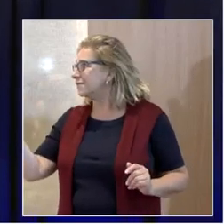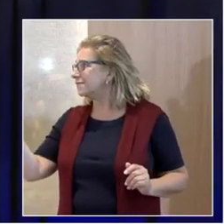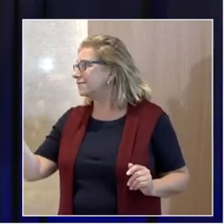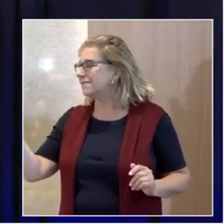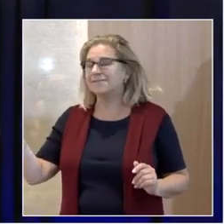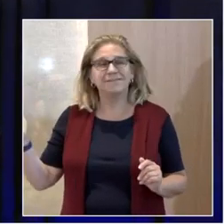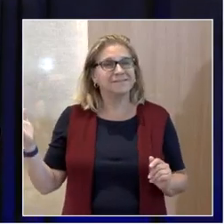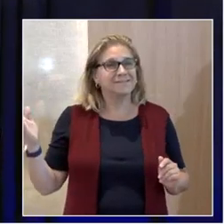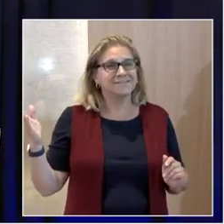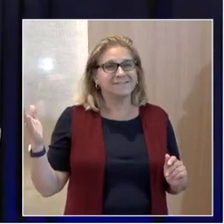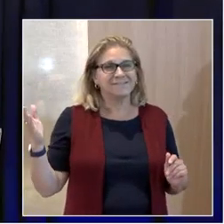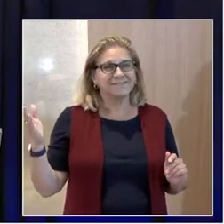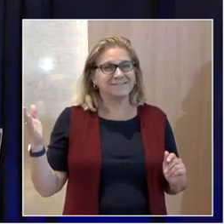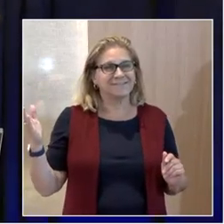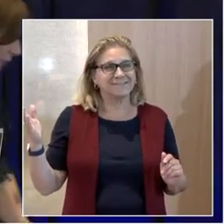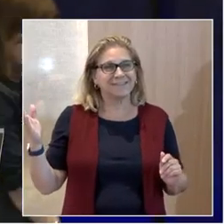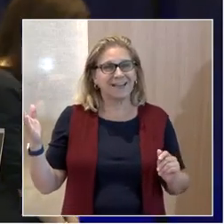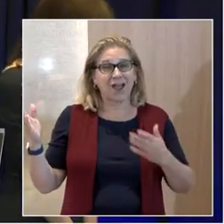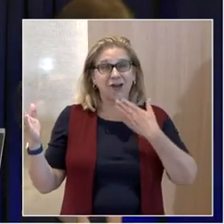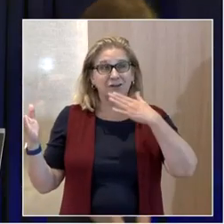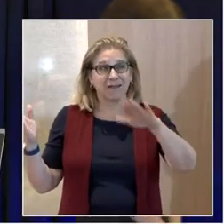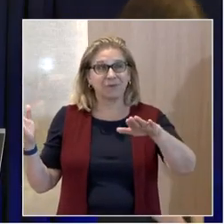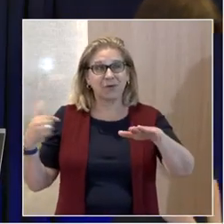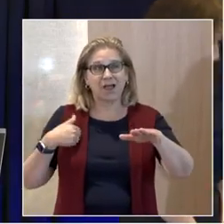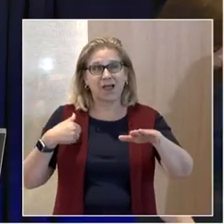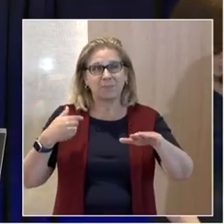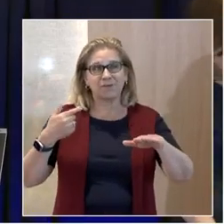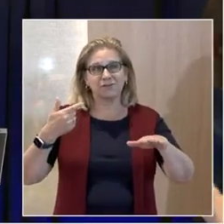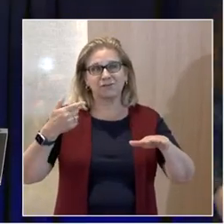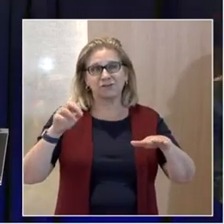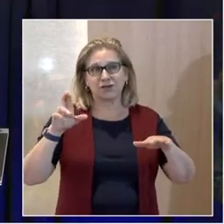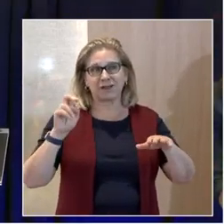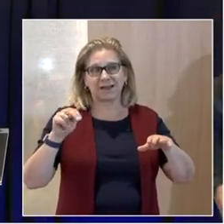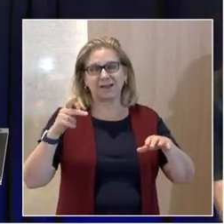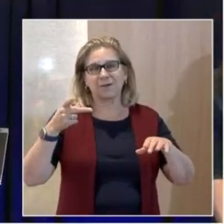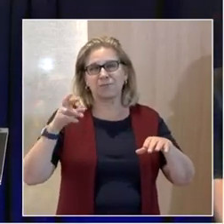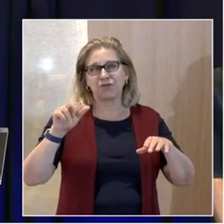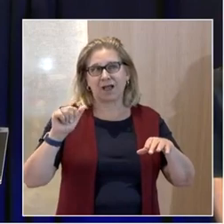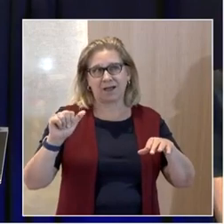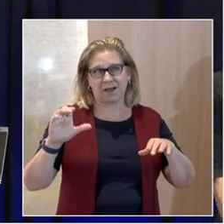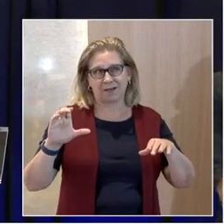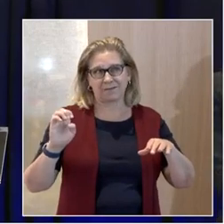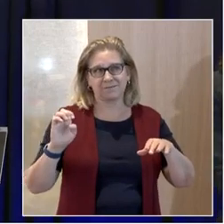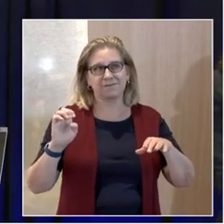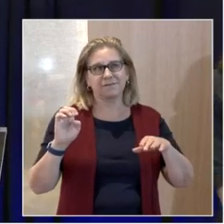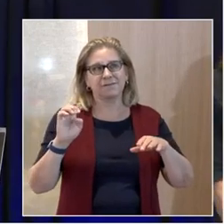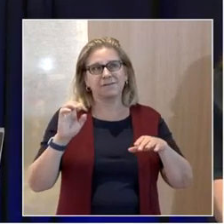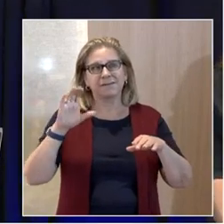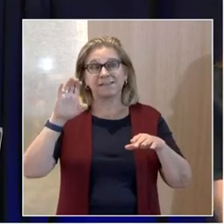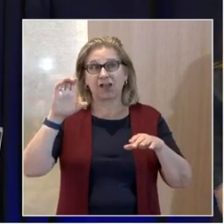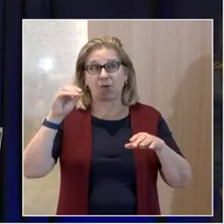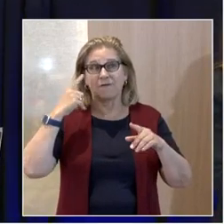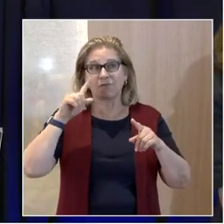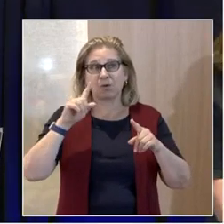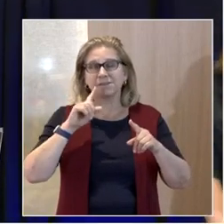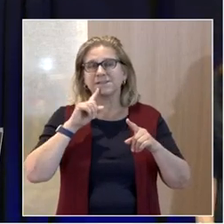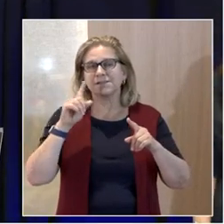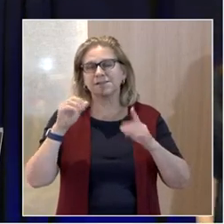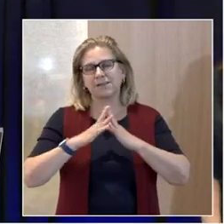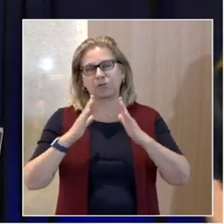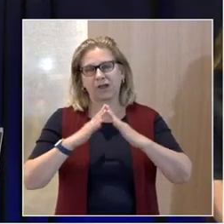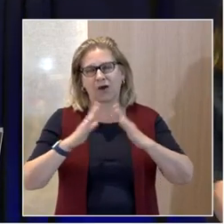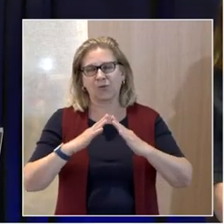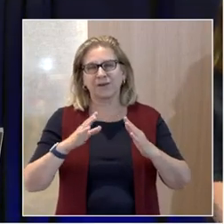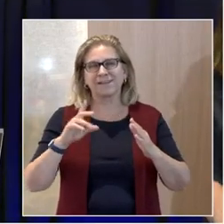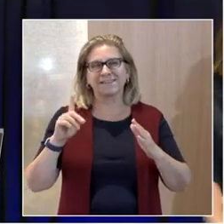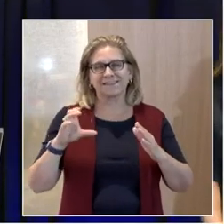Again, good afternoon, everybody. My name is Jaron Price. I serve as the president and CEO of the Downtown DC Business Improvement District. And it's my pleasure to welcome